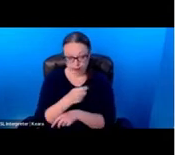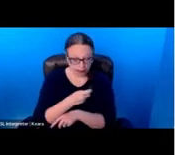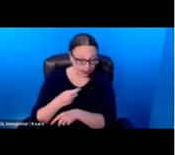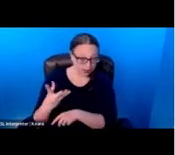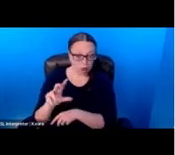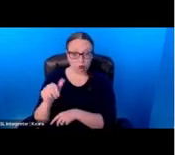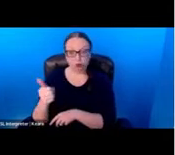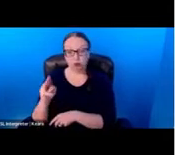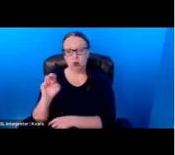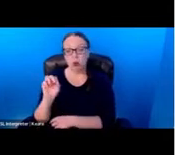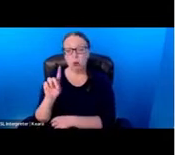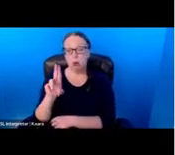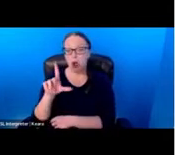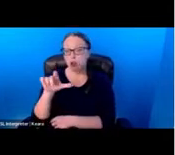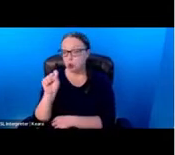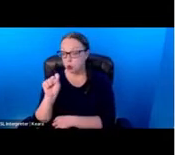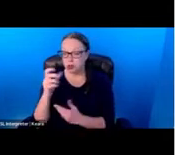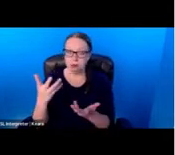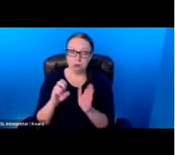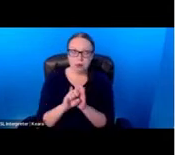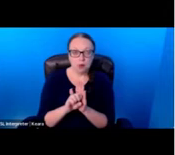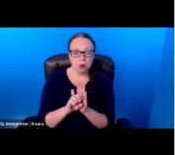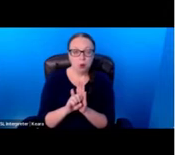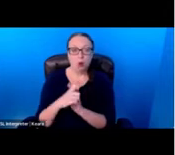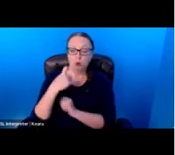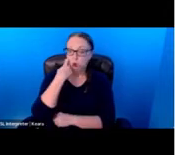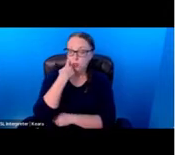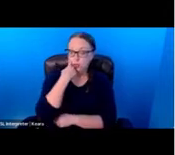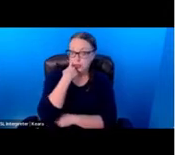optional modules. So for example, in the most recent